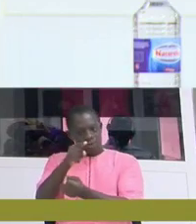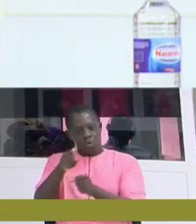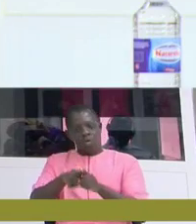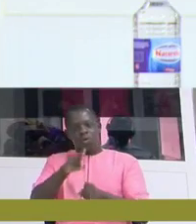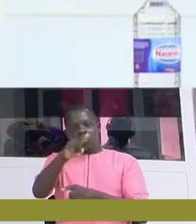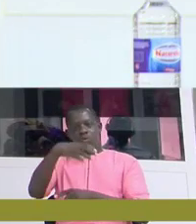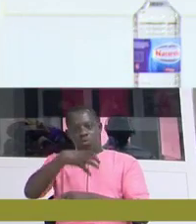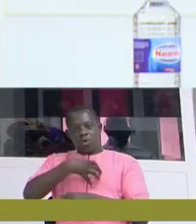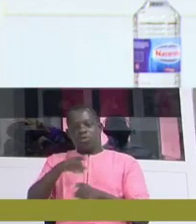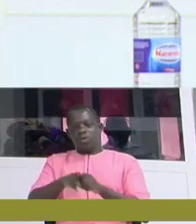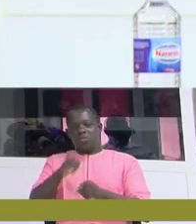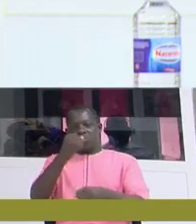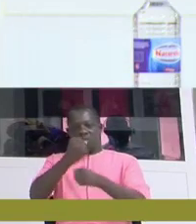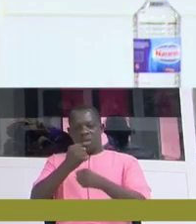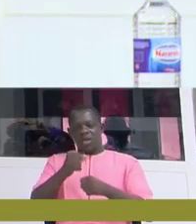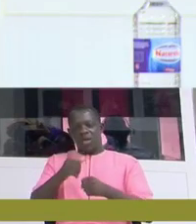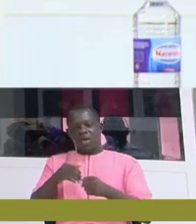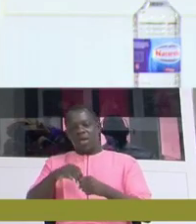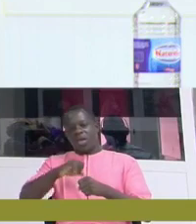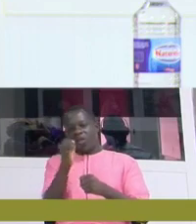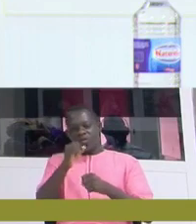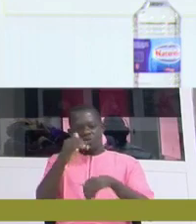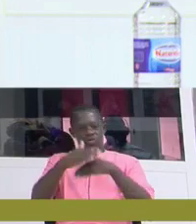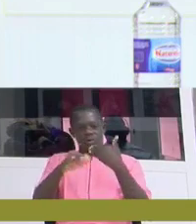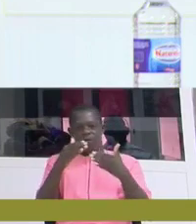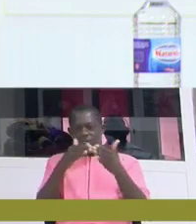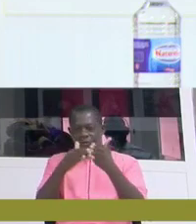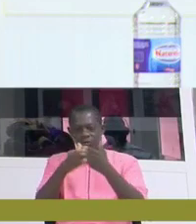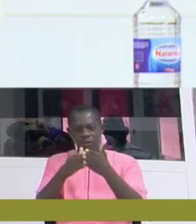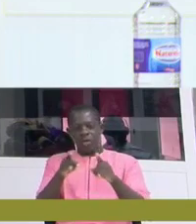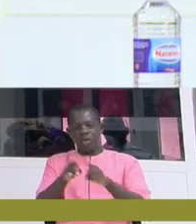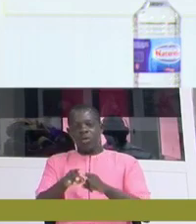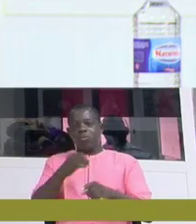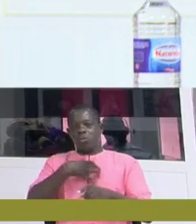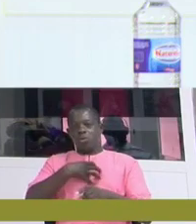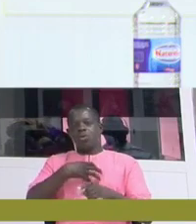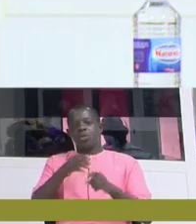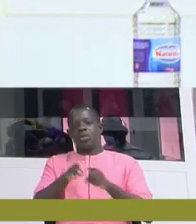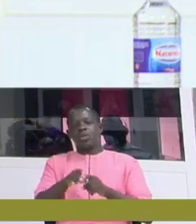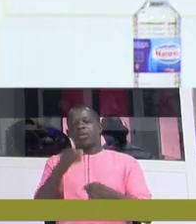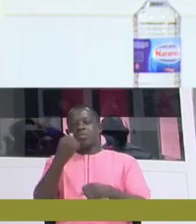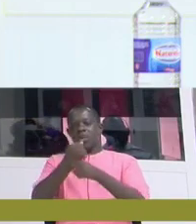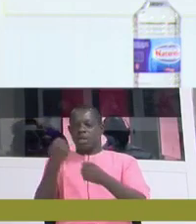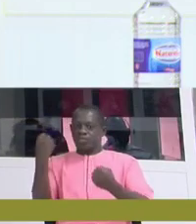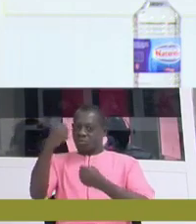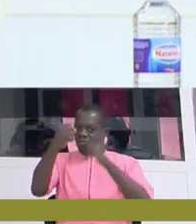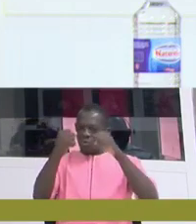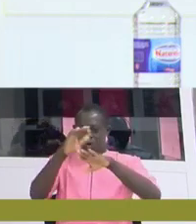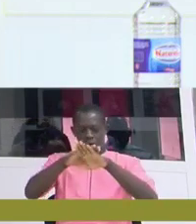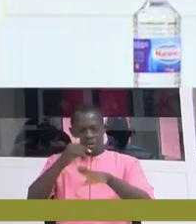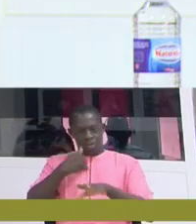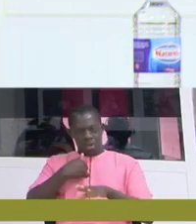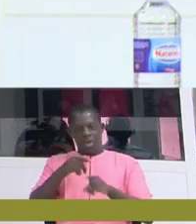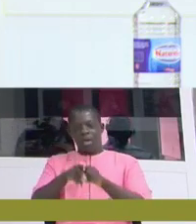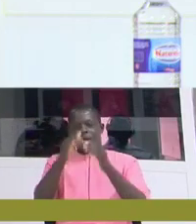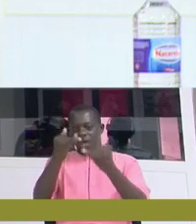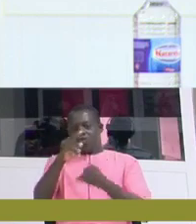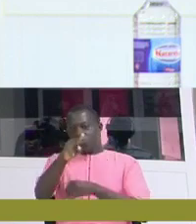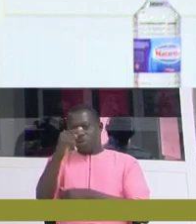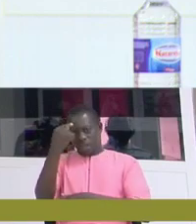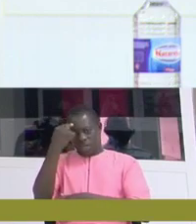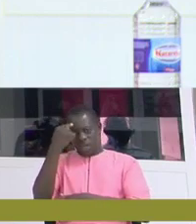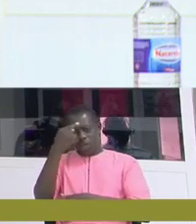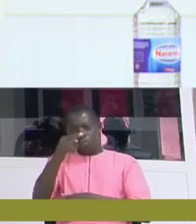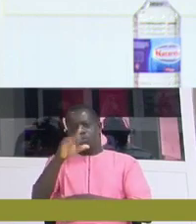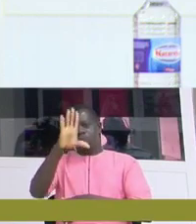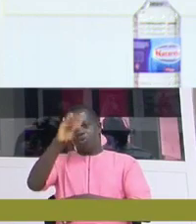fam balandimbulle. You were resisting. Foy kanta junko kurpenyolo. To the extent that you were even throwing blows at me. Ya mute trentale. You thought that you were